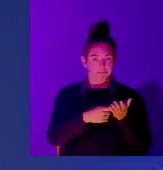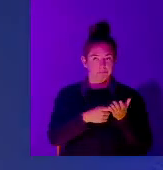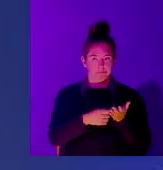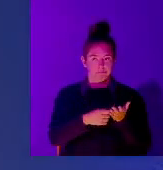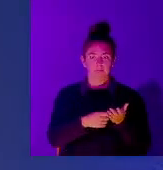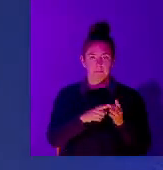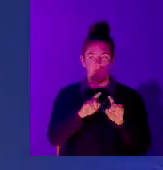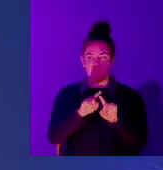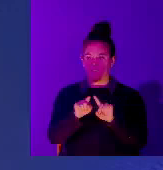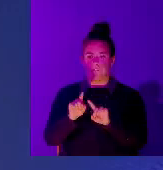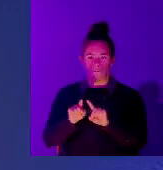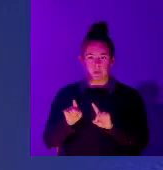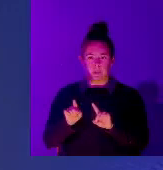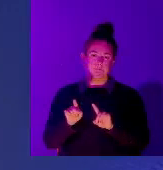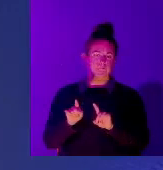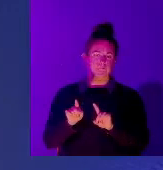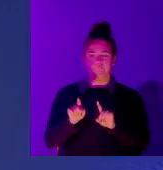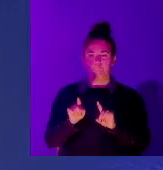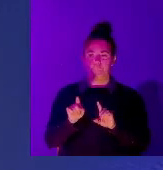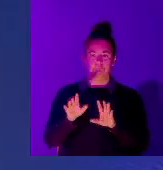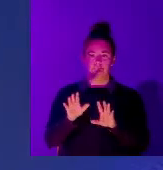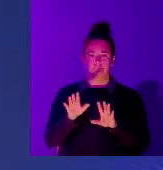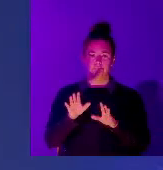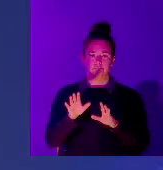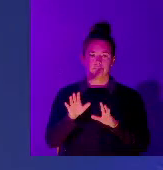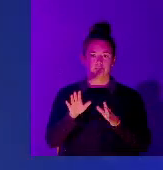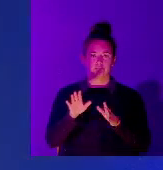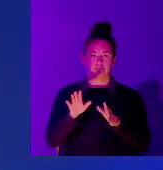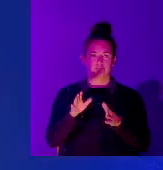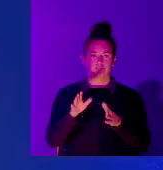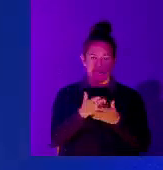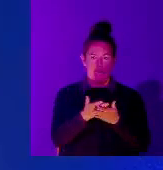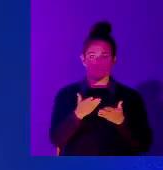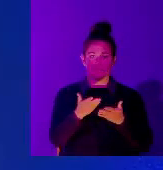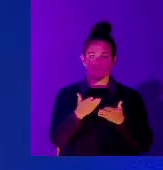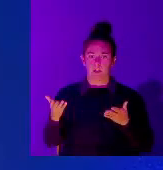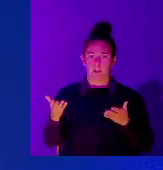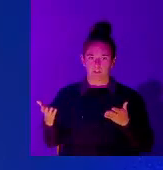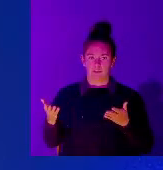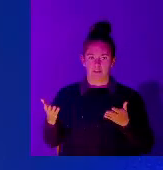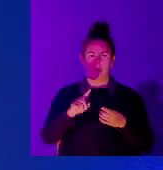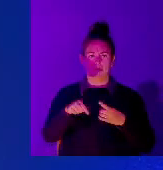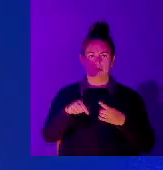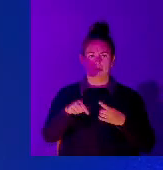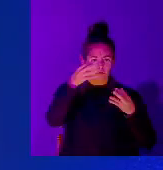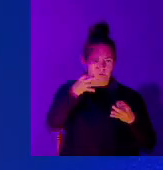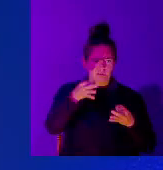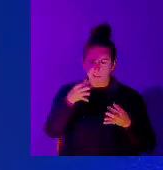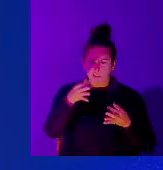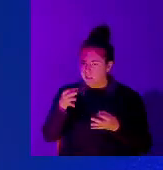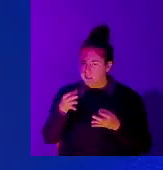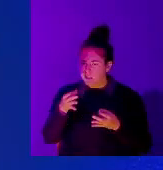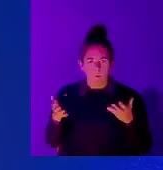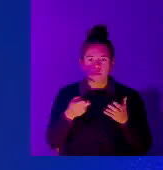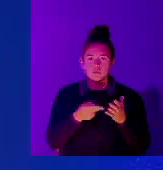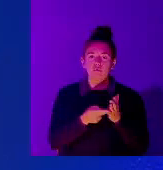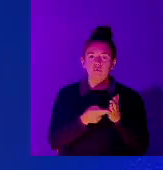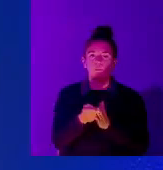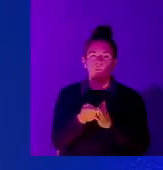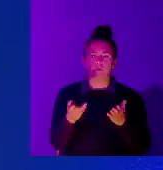of discerning truth, every one of them based on